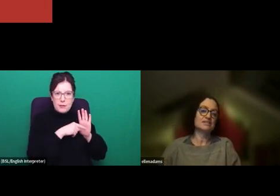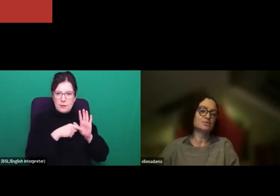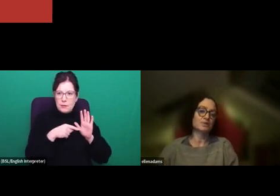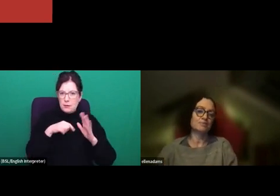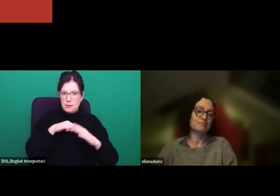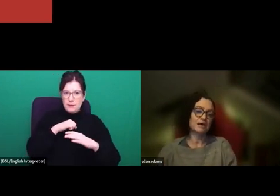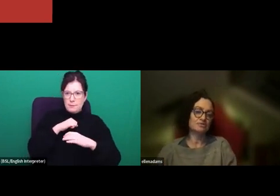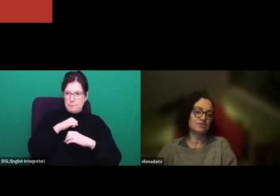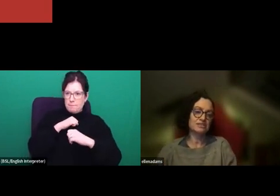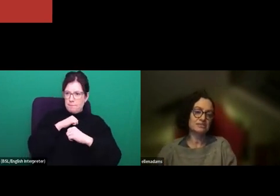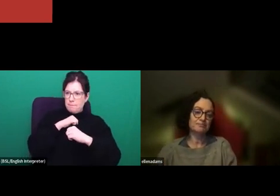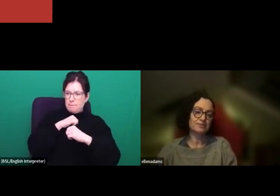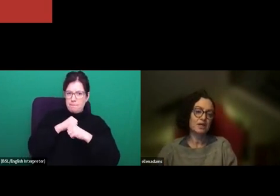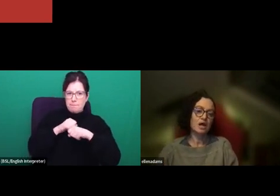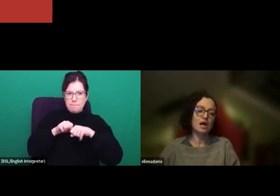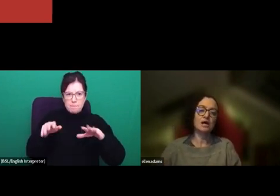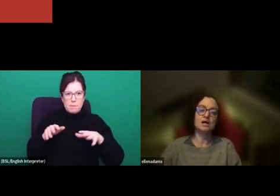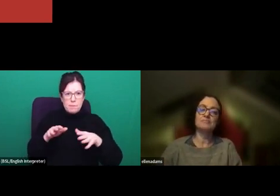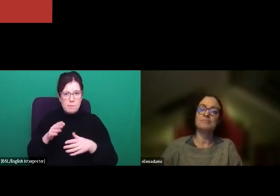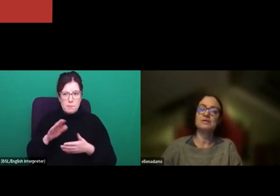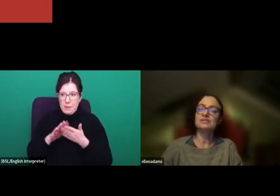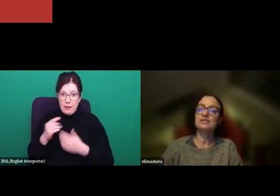create heritage without boundaries,